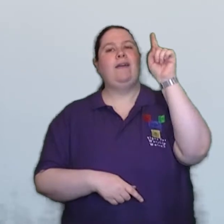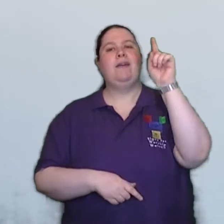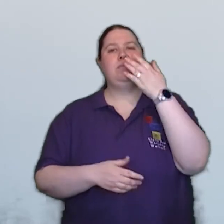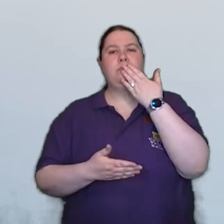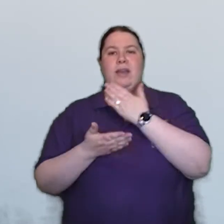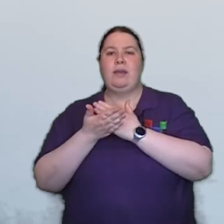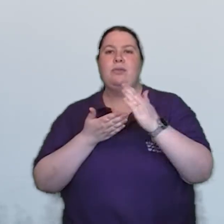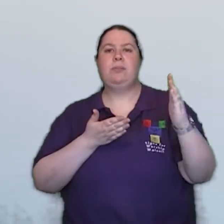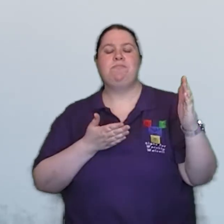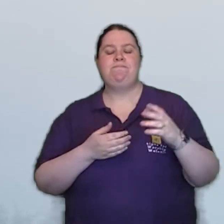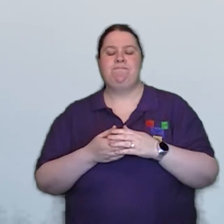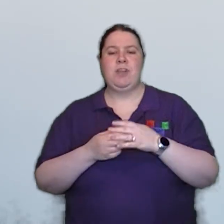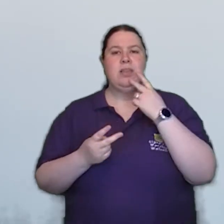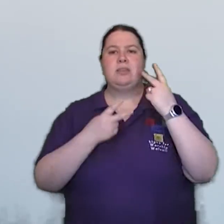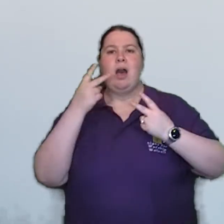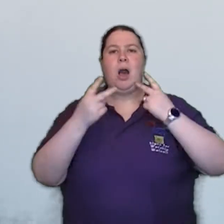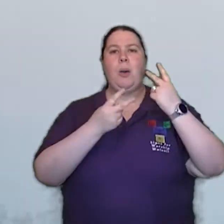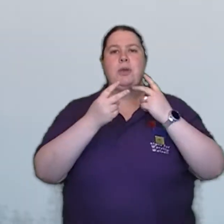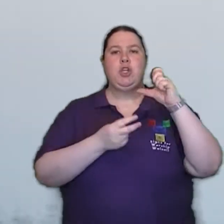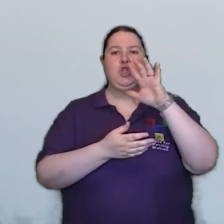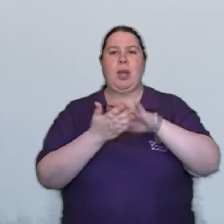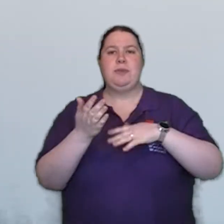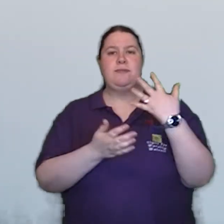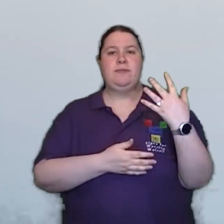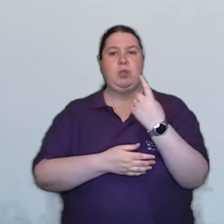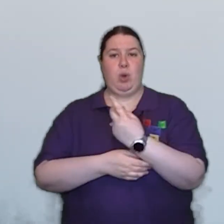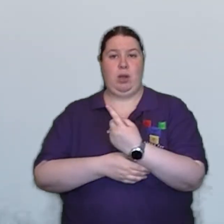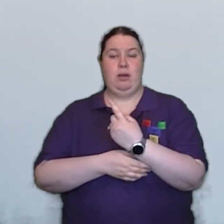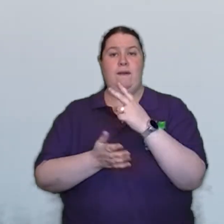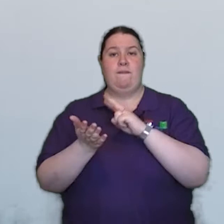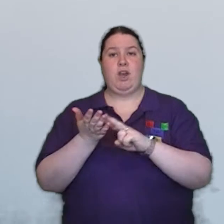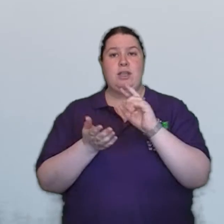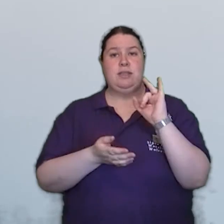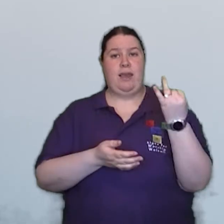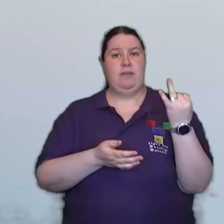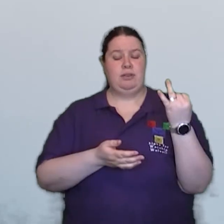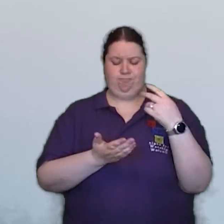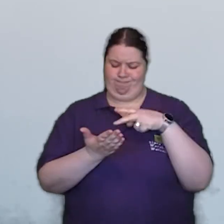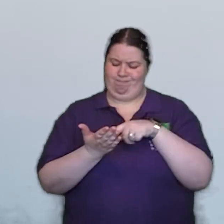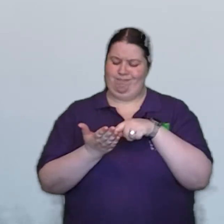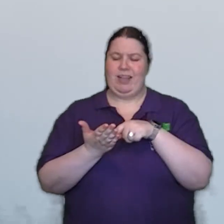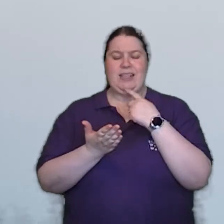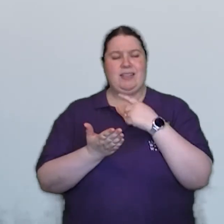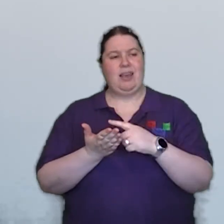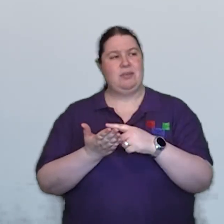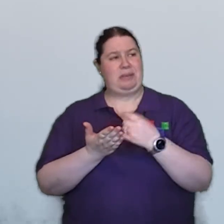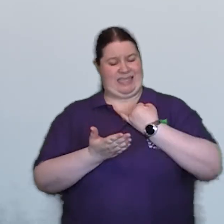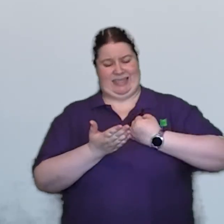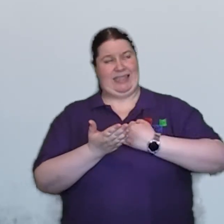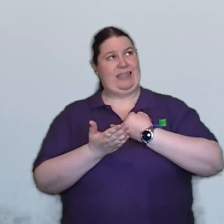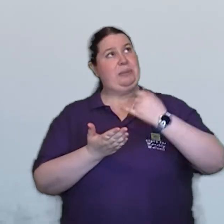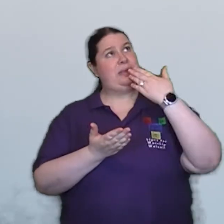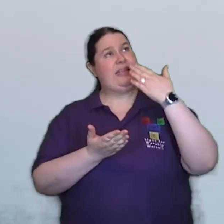God's forgiveness. In Psalm chapter 51, verse 7, it says, "Purify me from